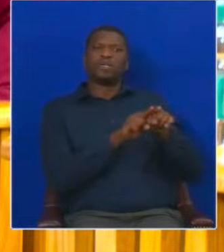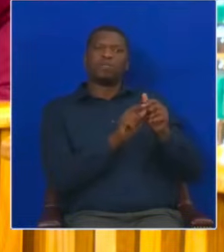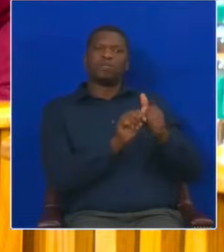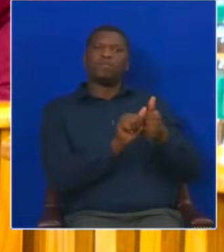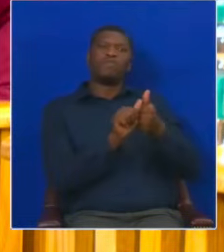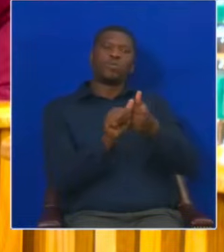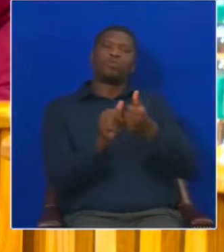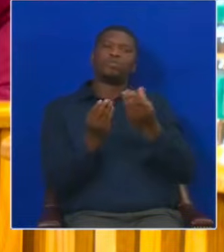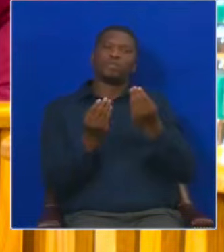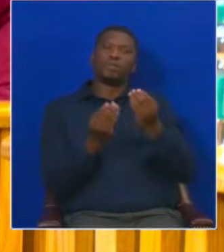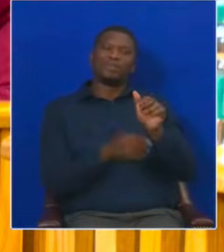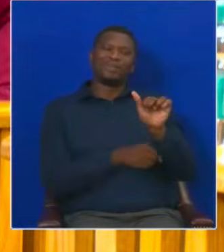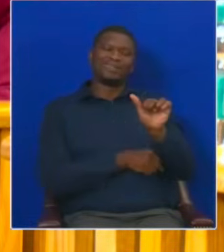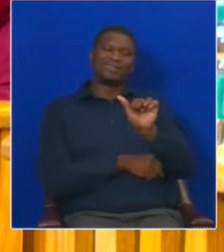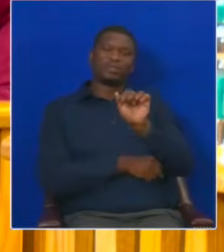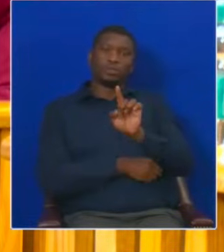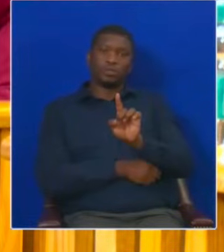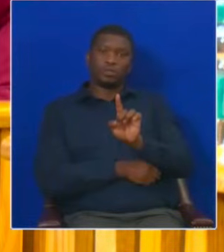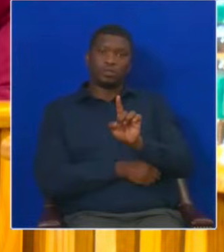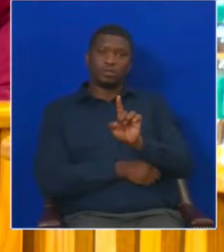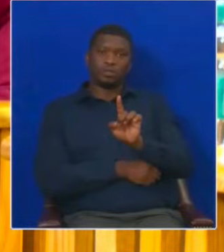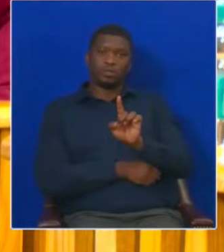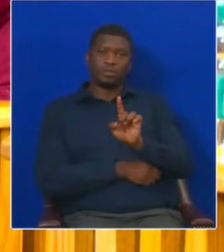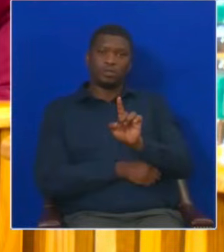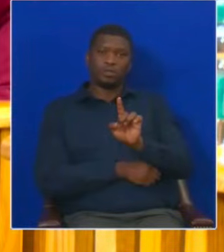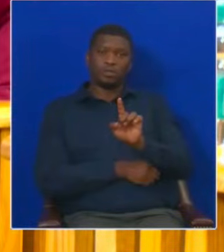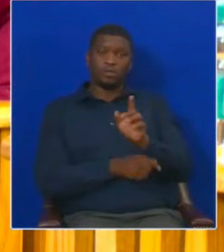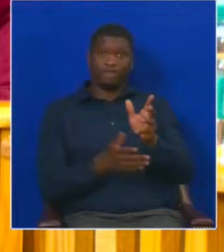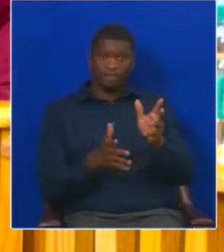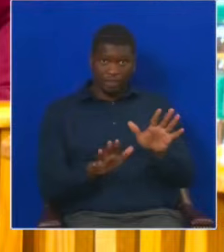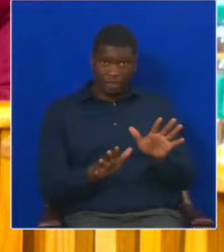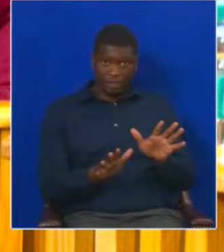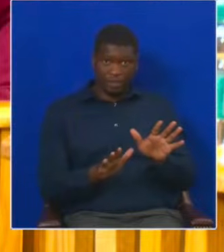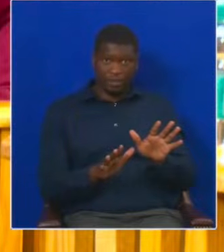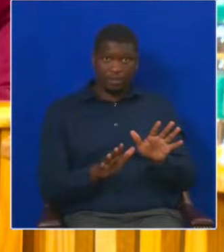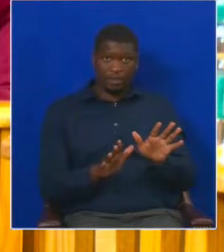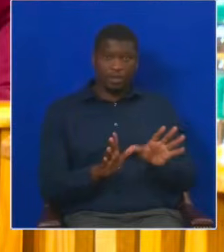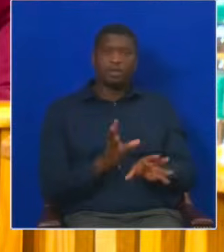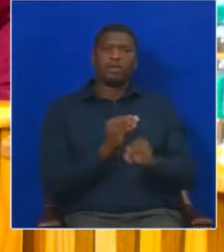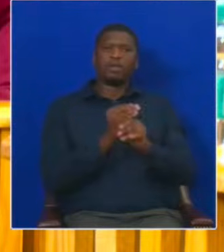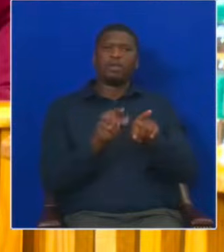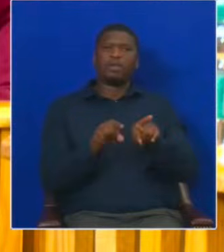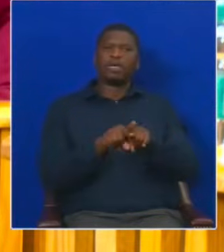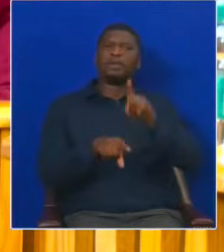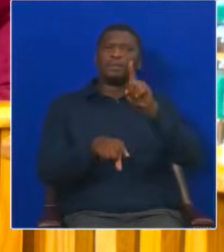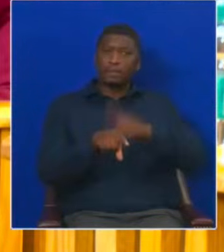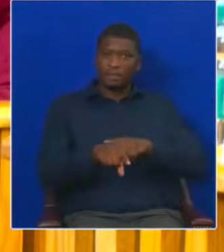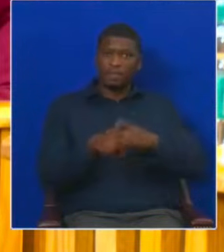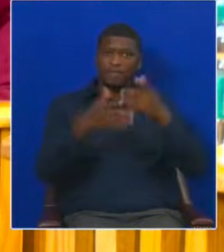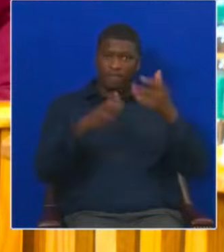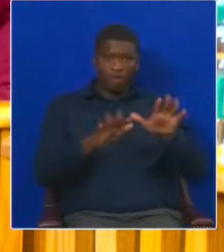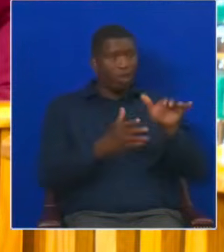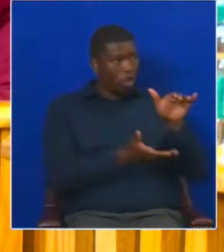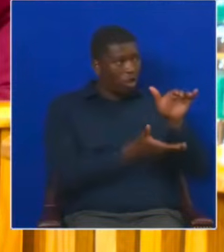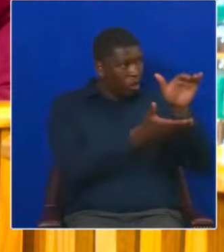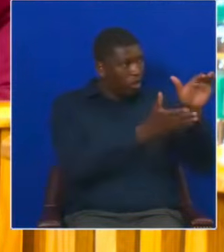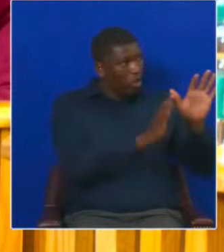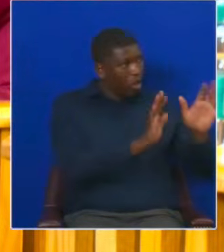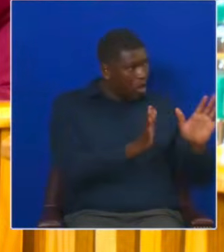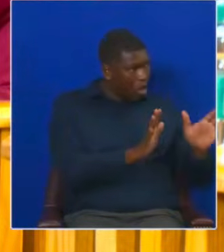661, and also immediately booked out as per the same